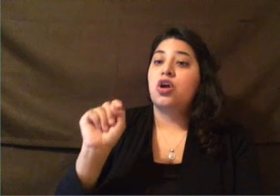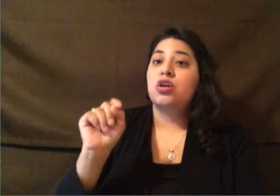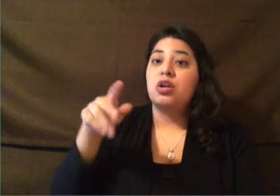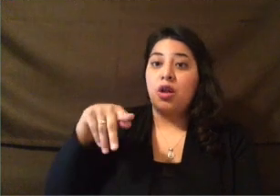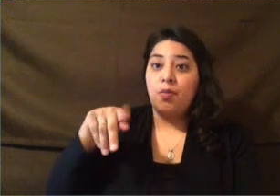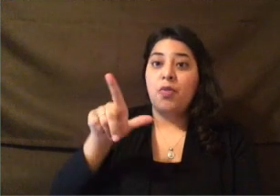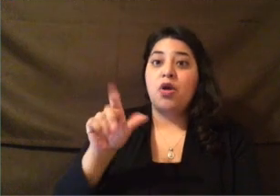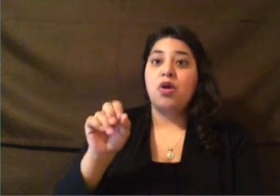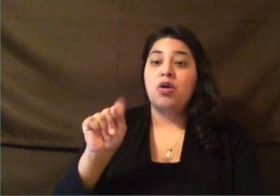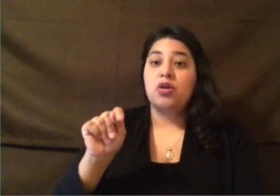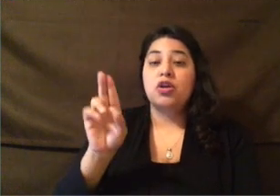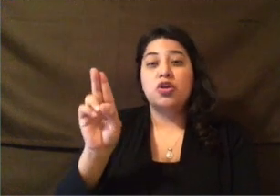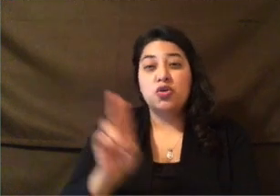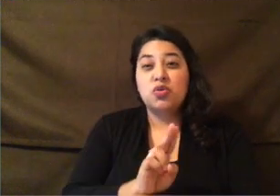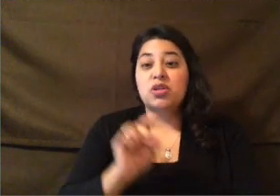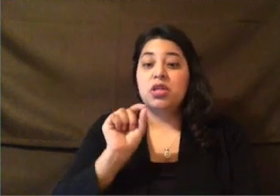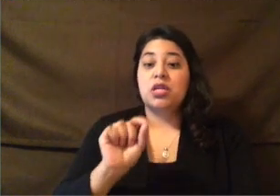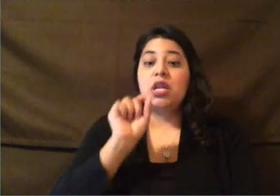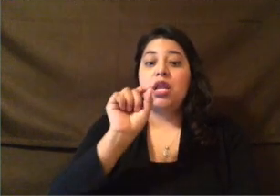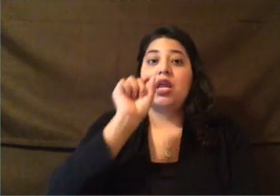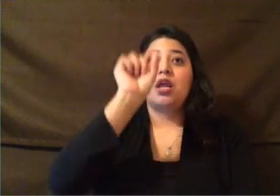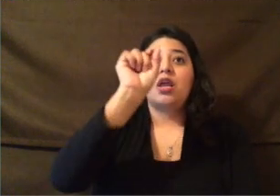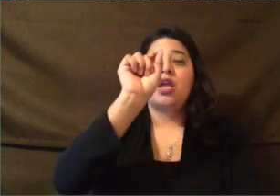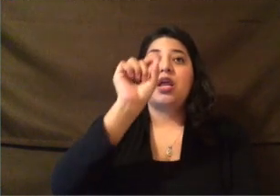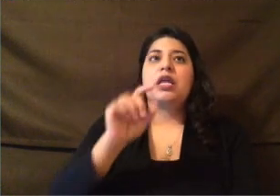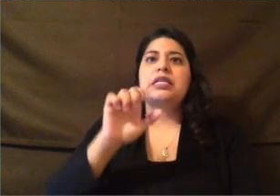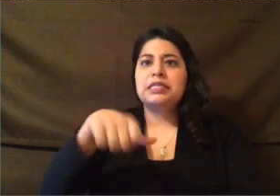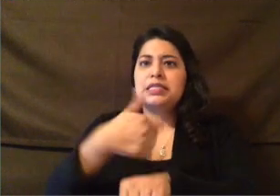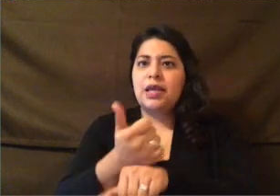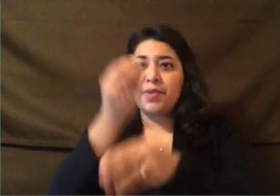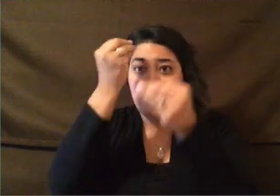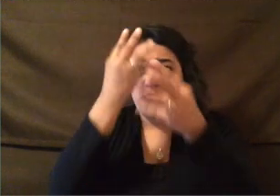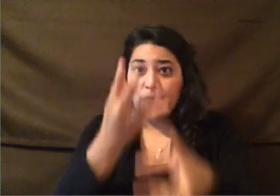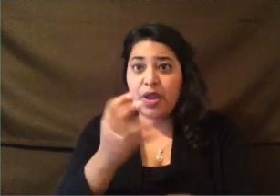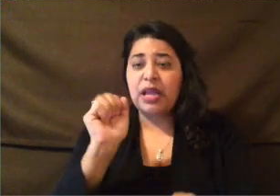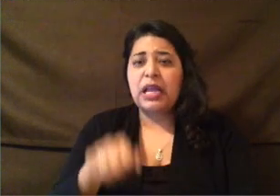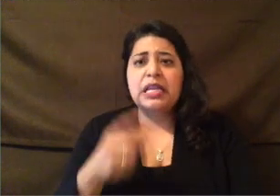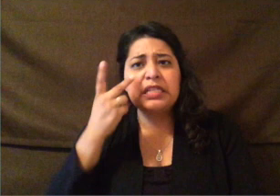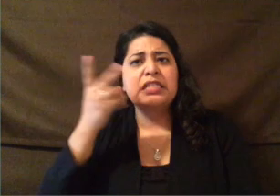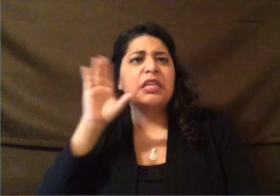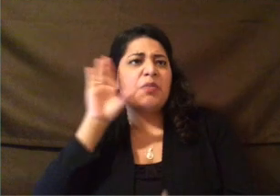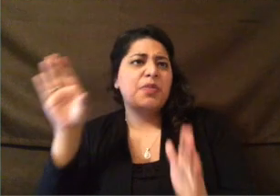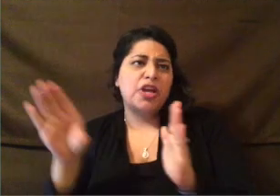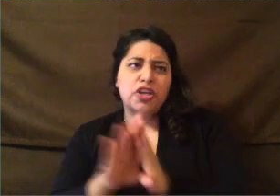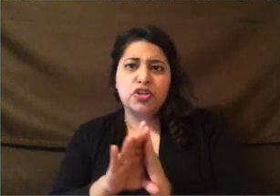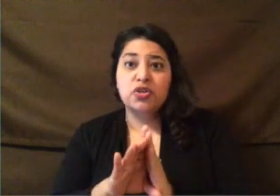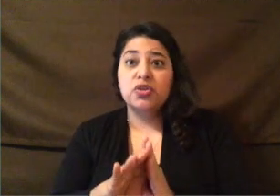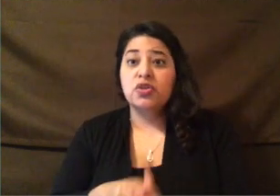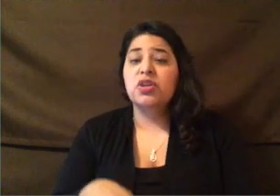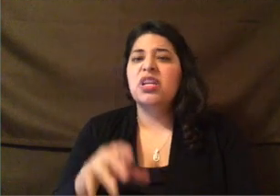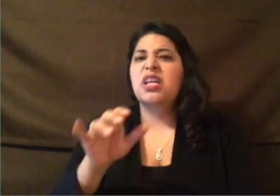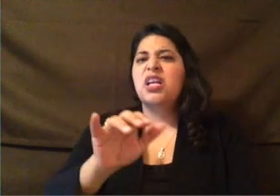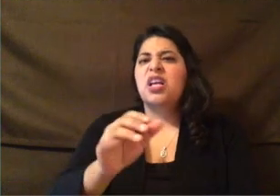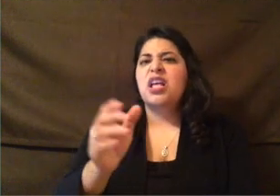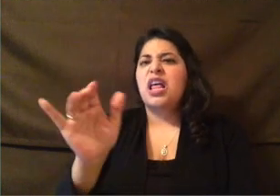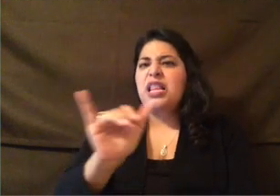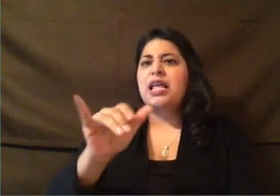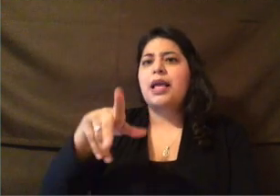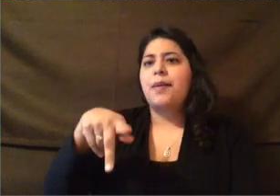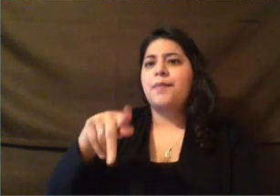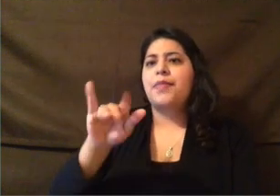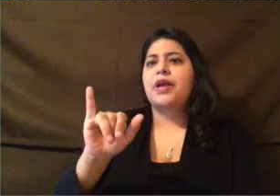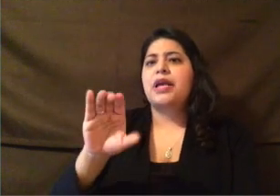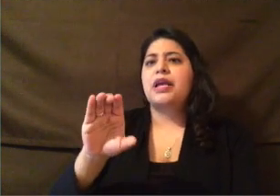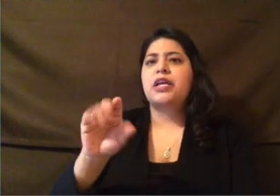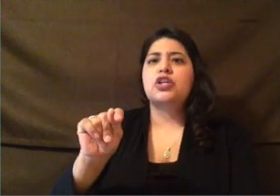use dots or symbols to represent a data set, but you don't always only see dots or symbols. You can see pictures. Dot